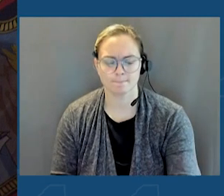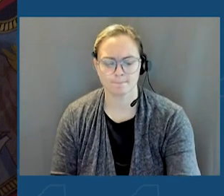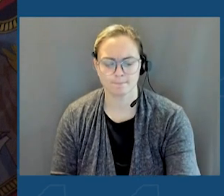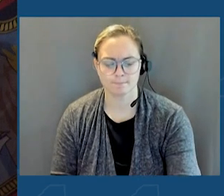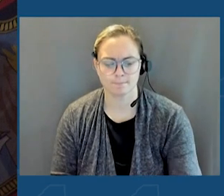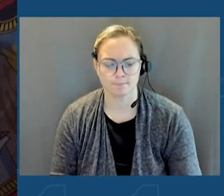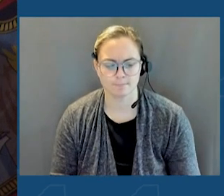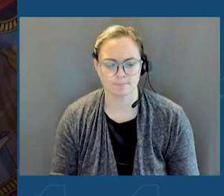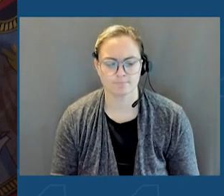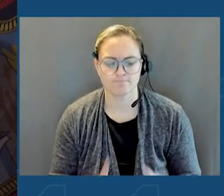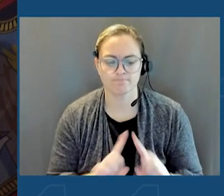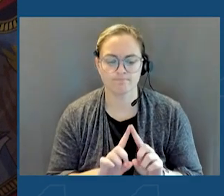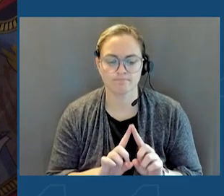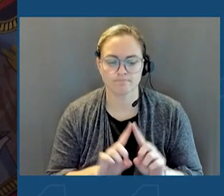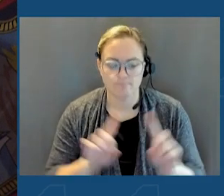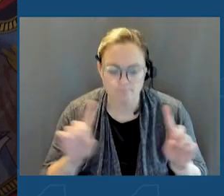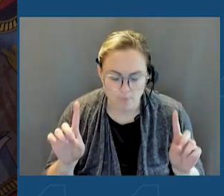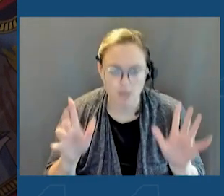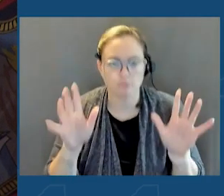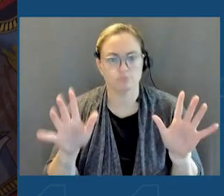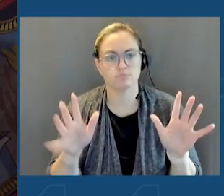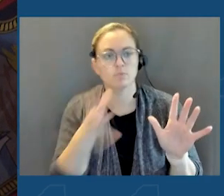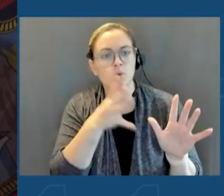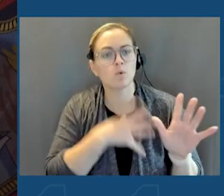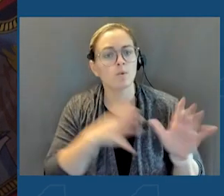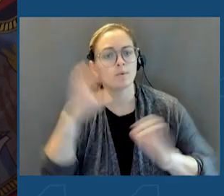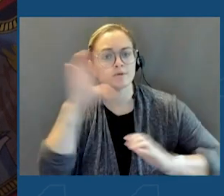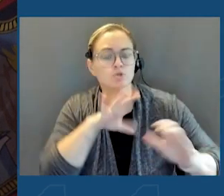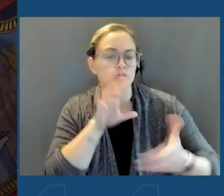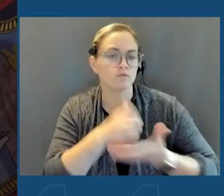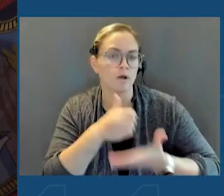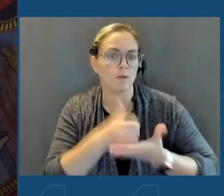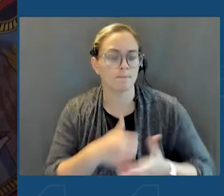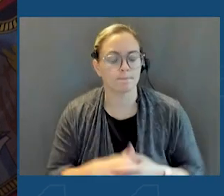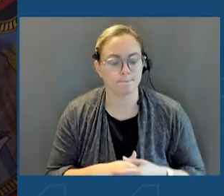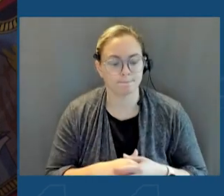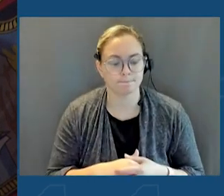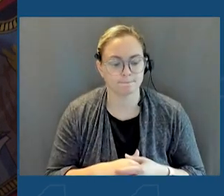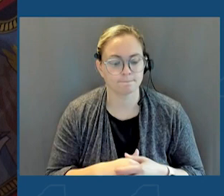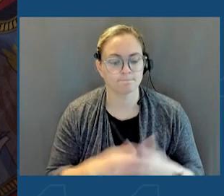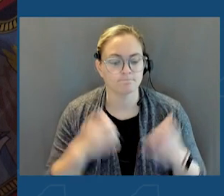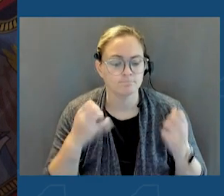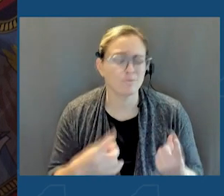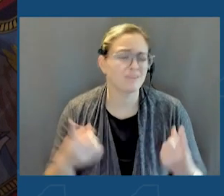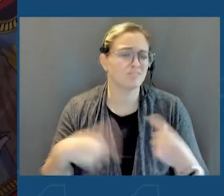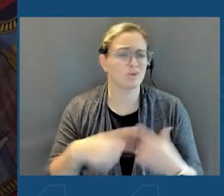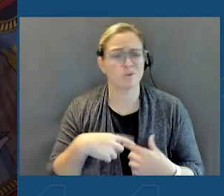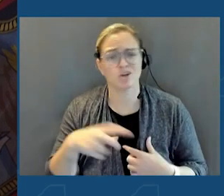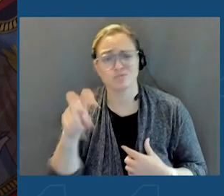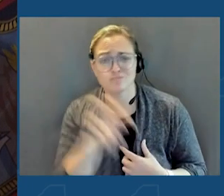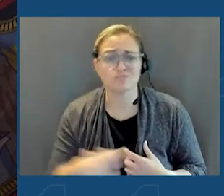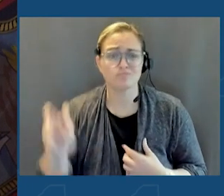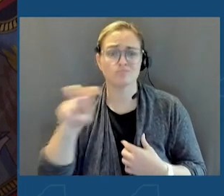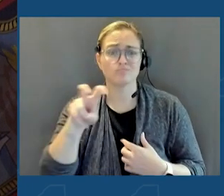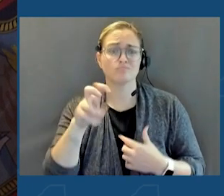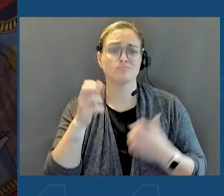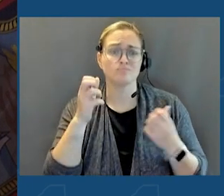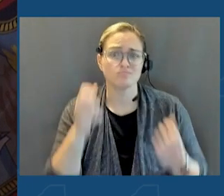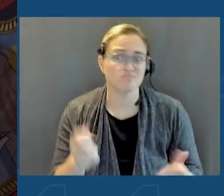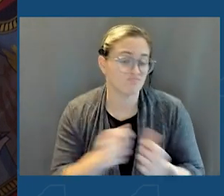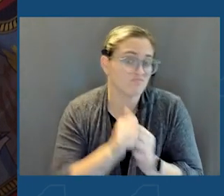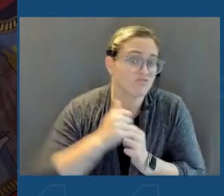But that being said, we knew women would be searching for help. And many have come here, traveling miles and miles and